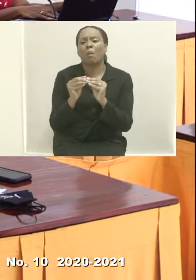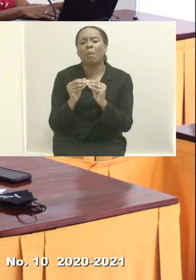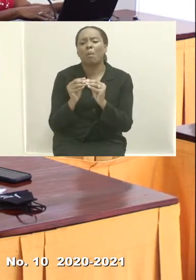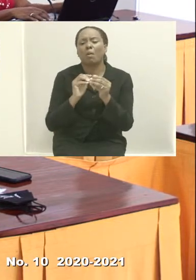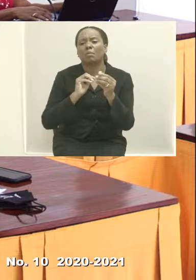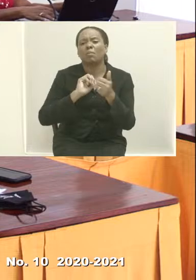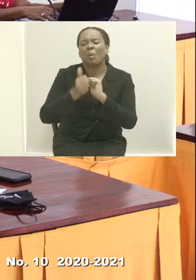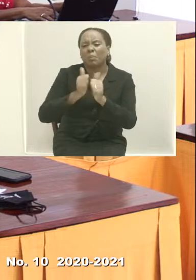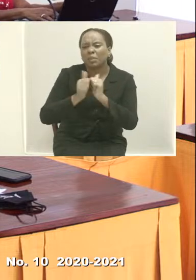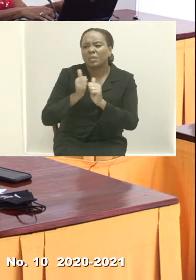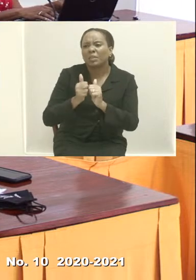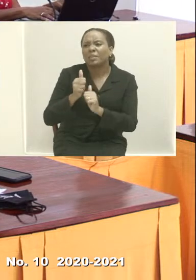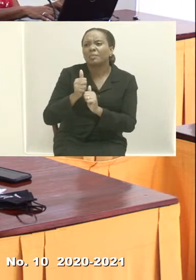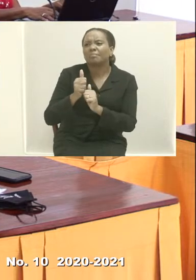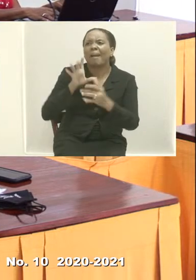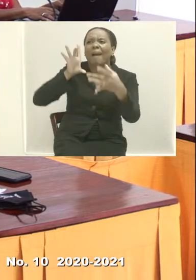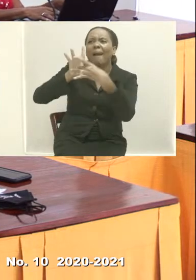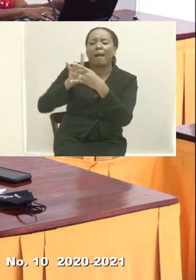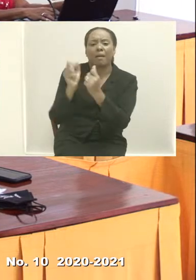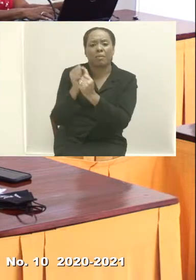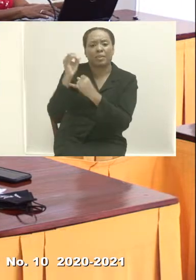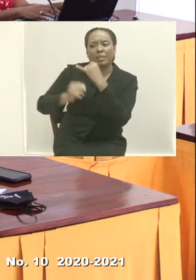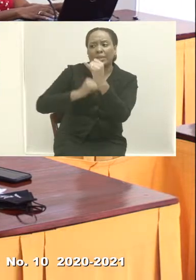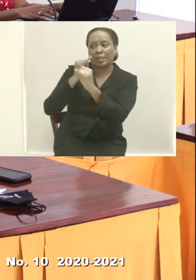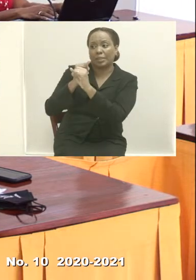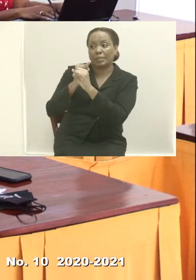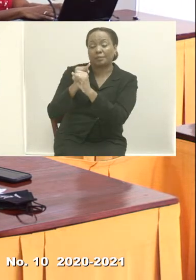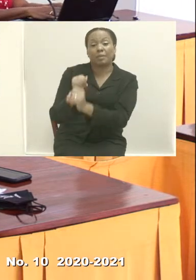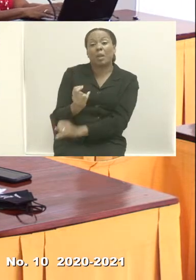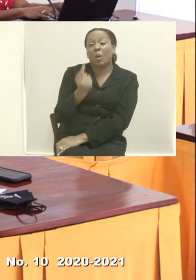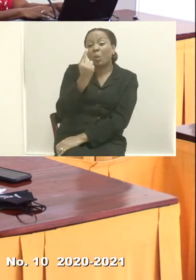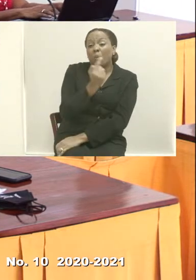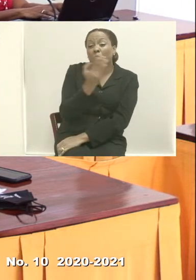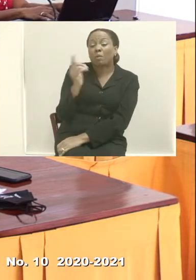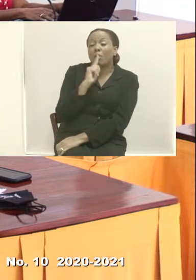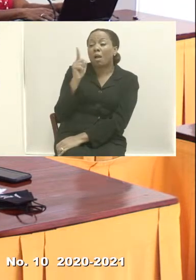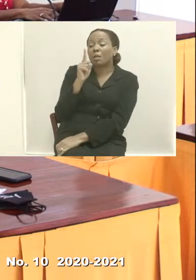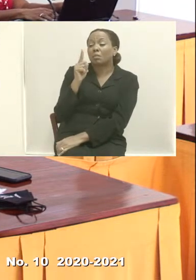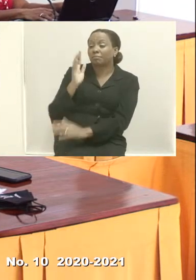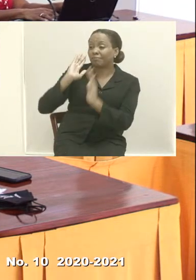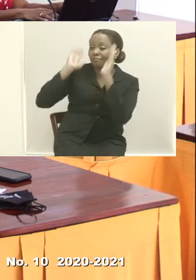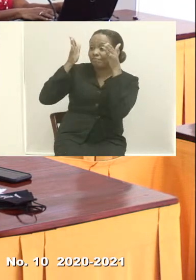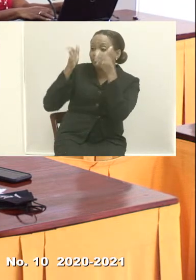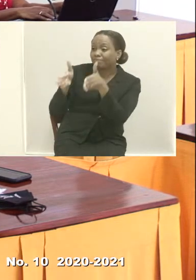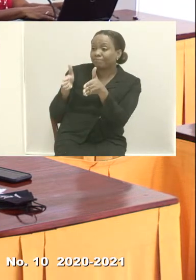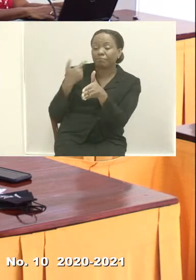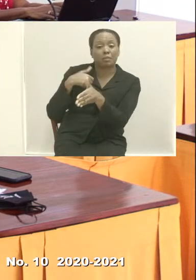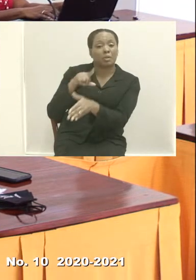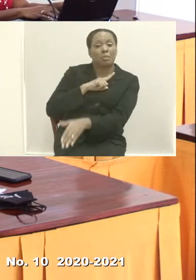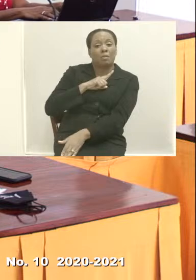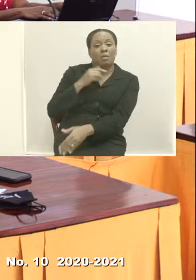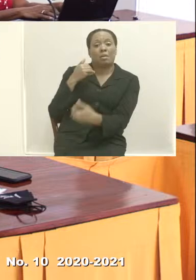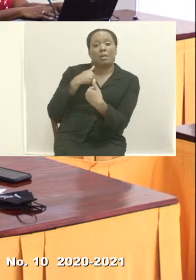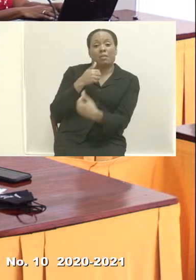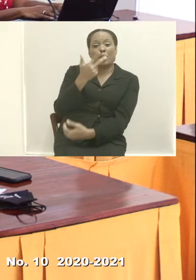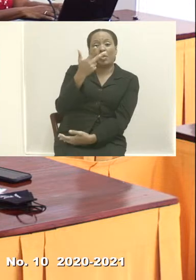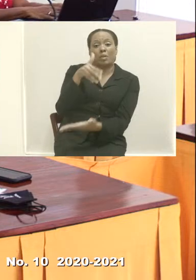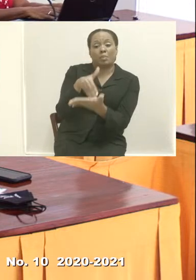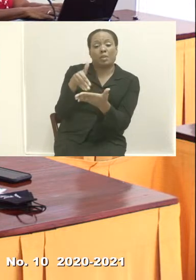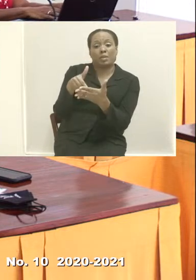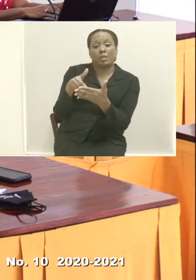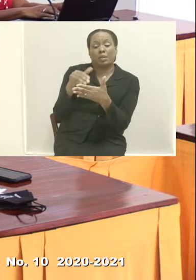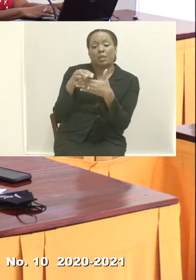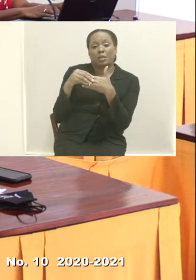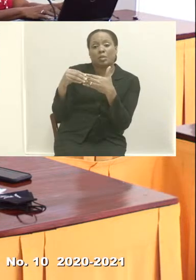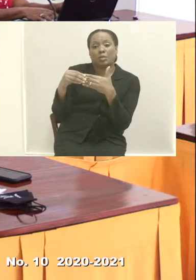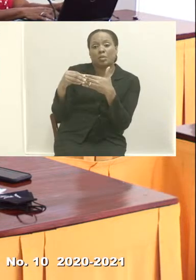Now, ma'am, one of the things that we are focusing on, and we've committed over $3 million to this effort, is working with the Barbados